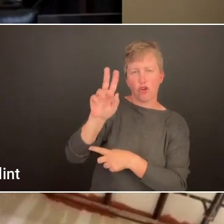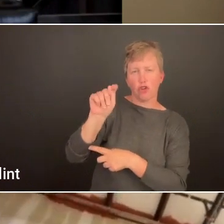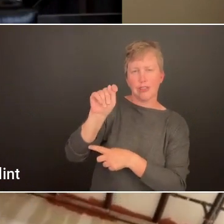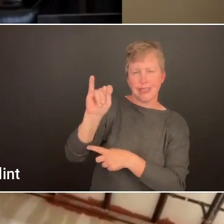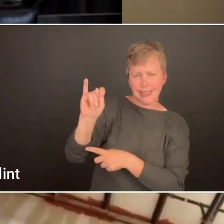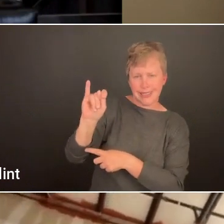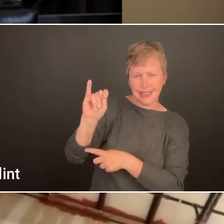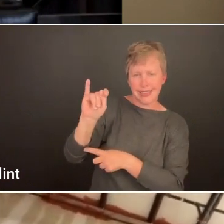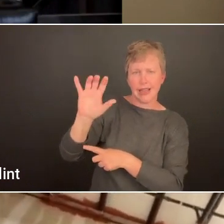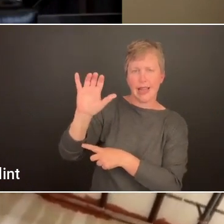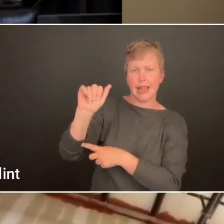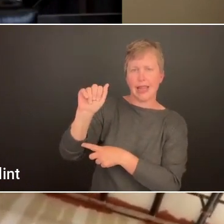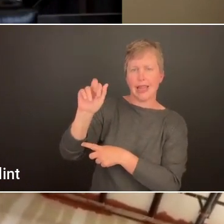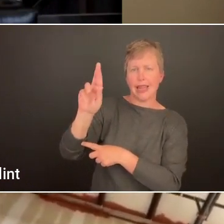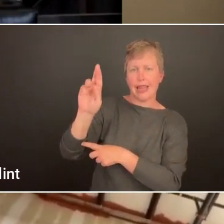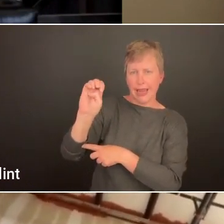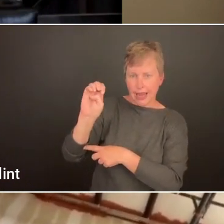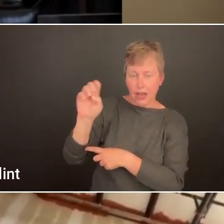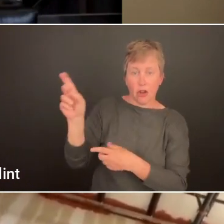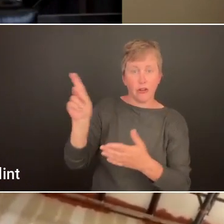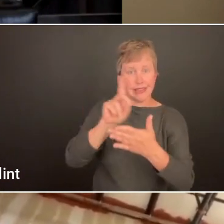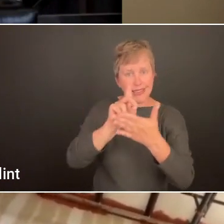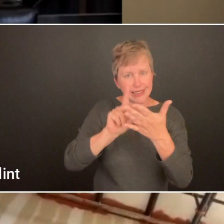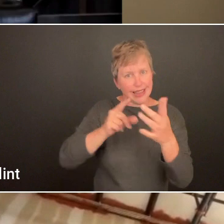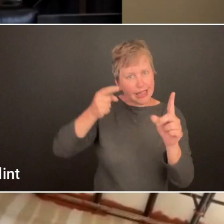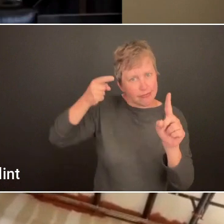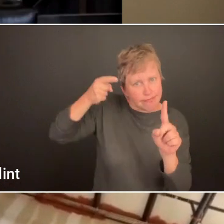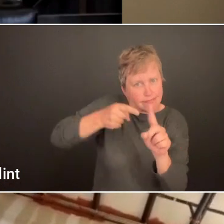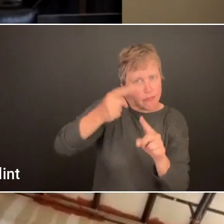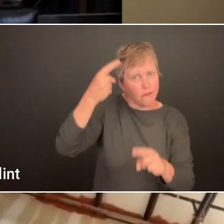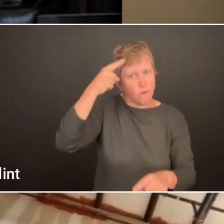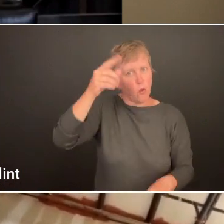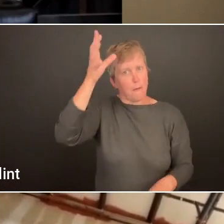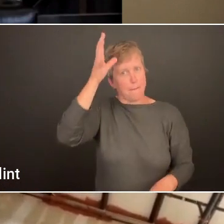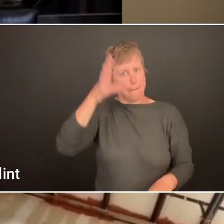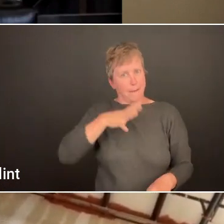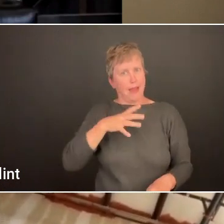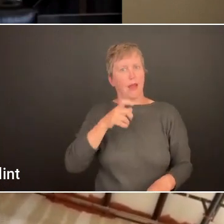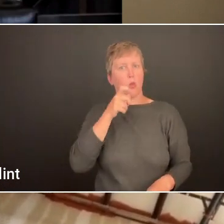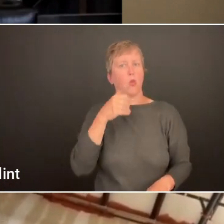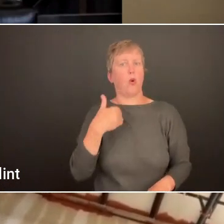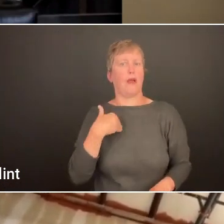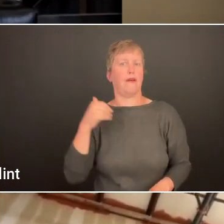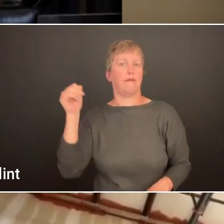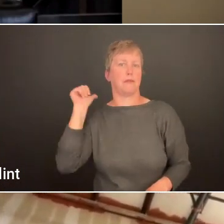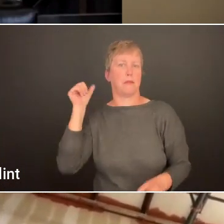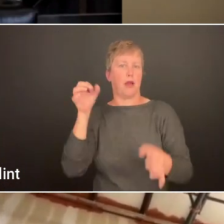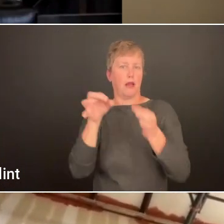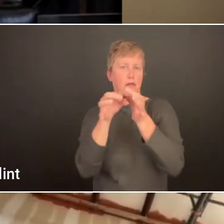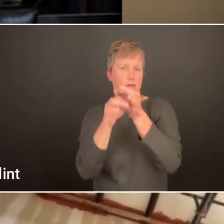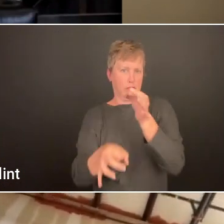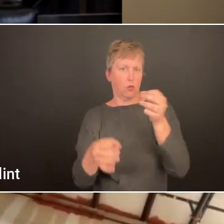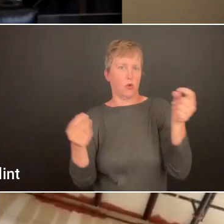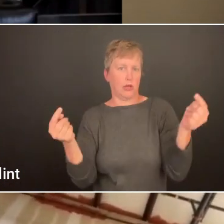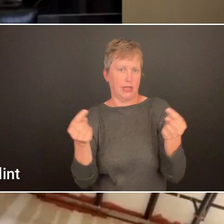is designed for males with spinal cord injuries. And it is, I'll use the term again,